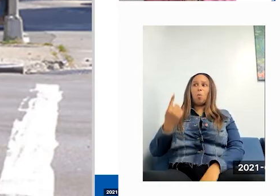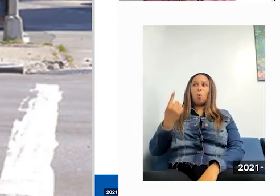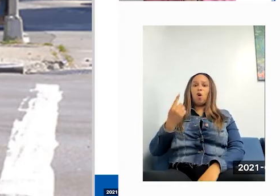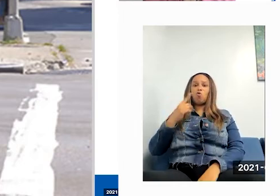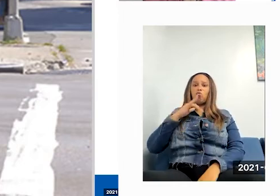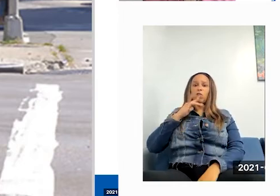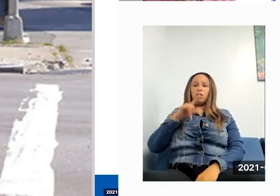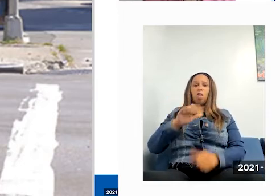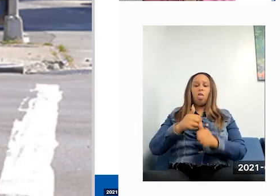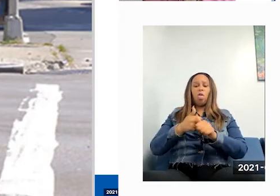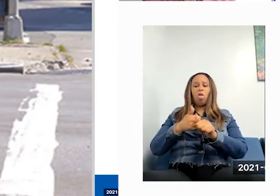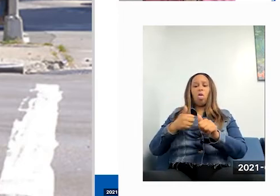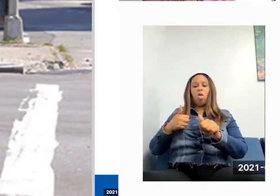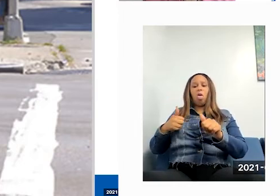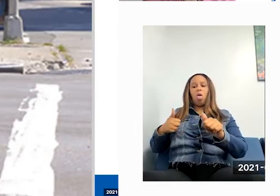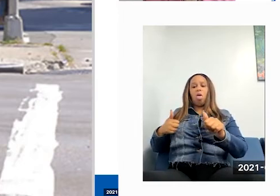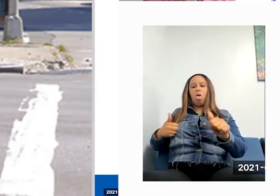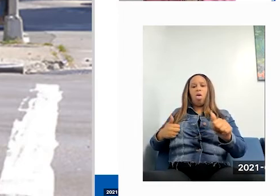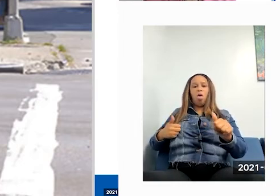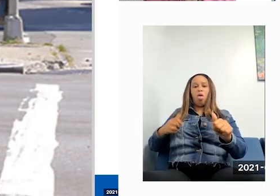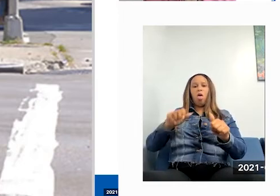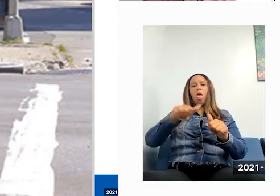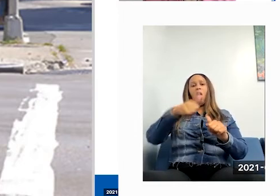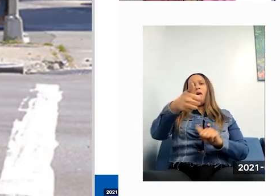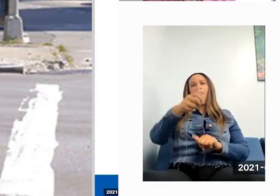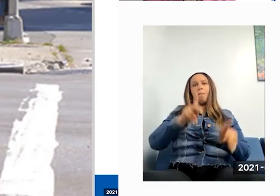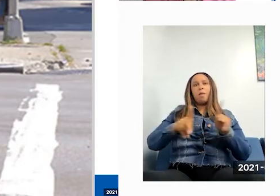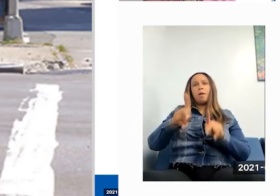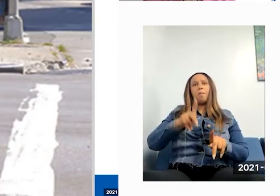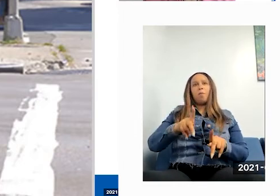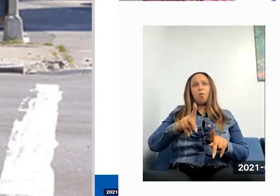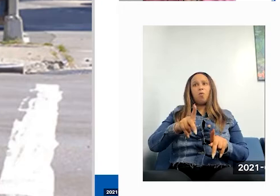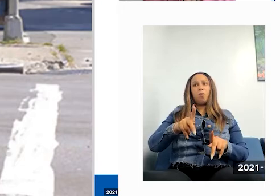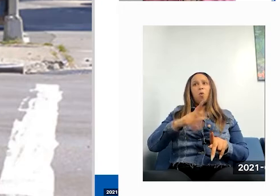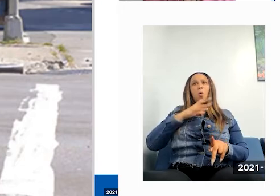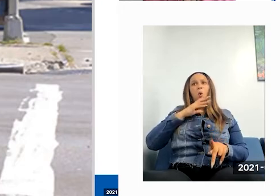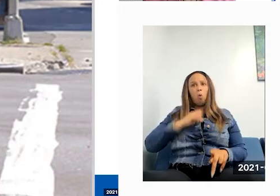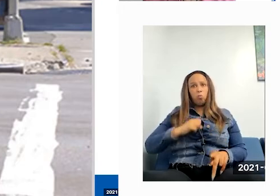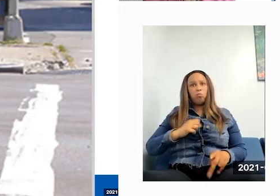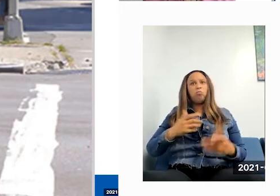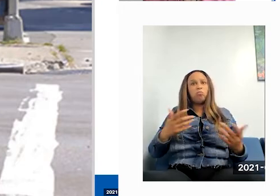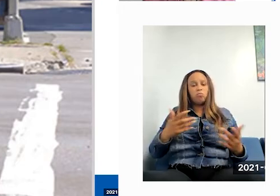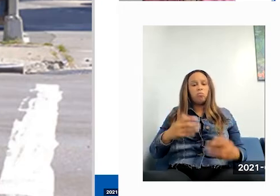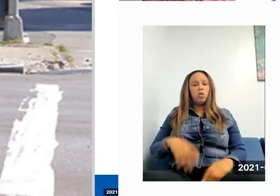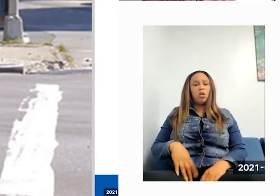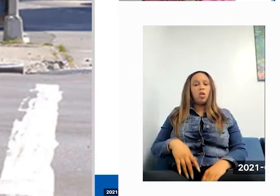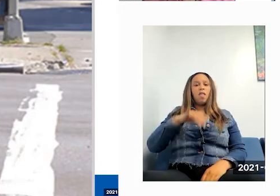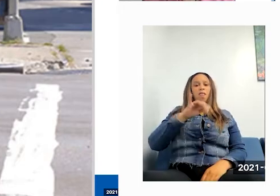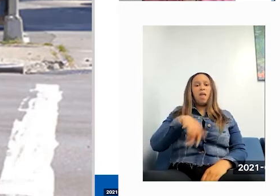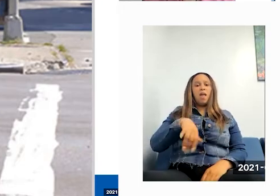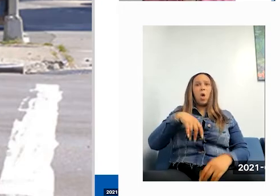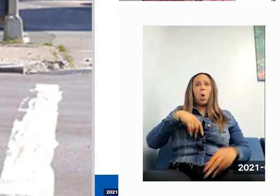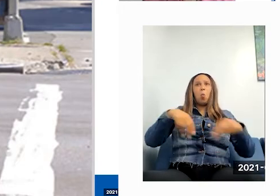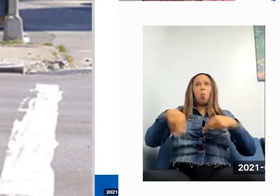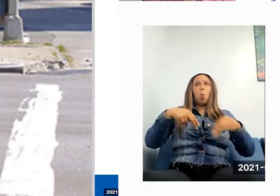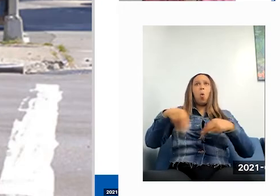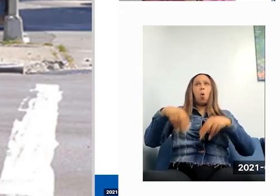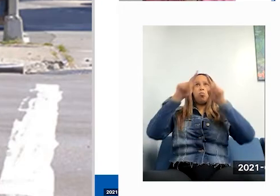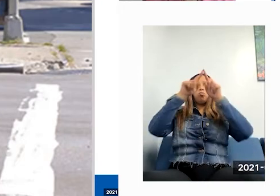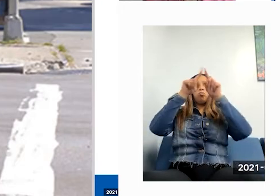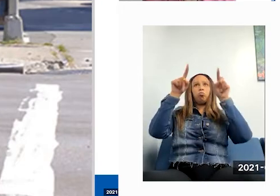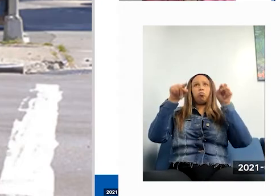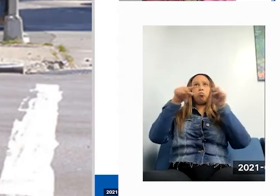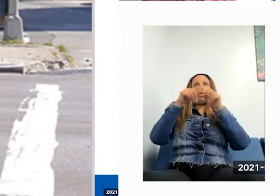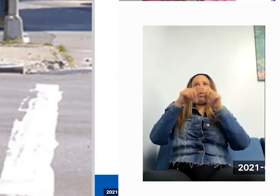behind other ambulatory people. Number two, the walk sign has already changed to don't